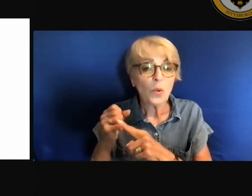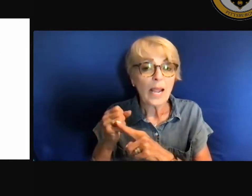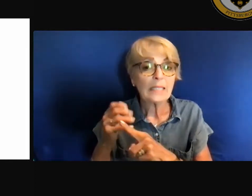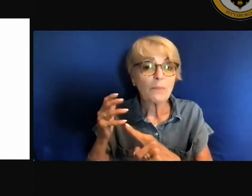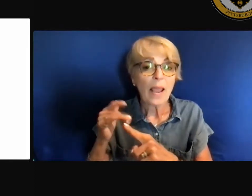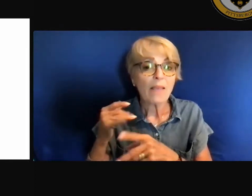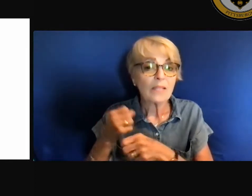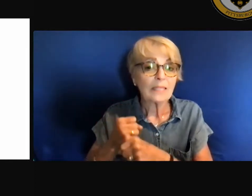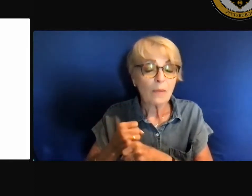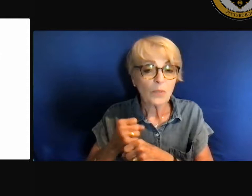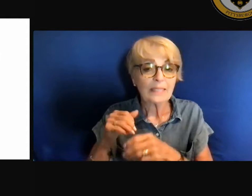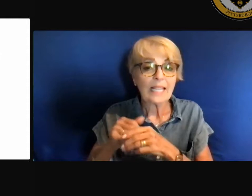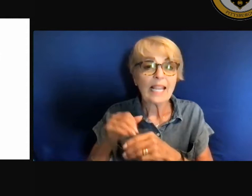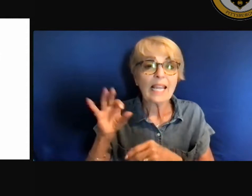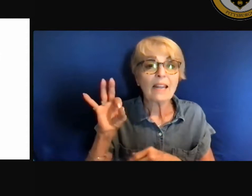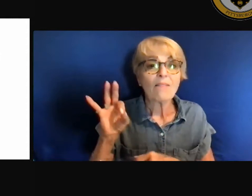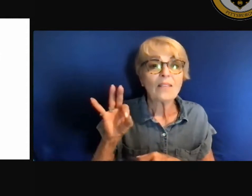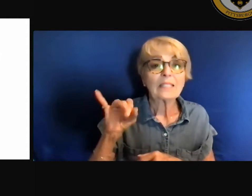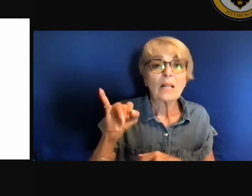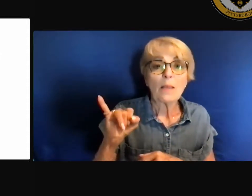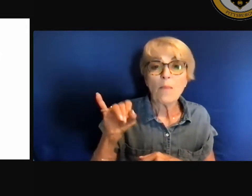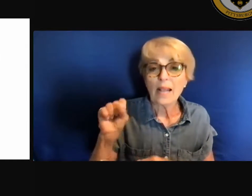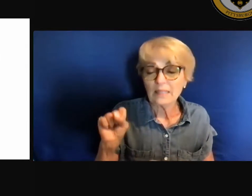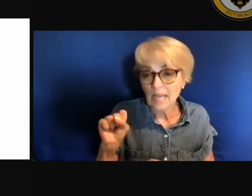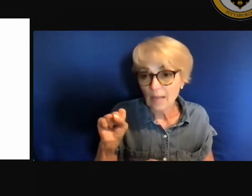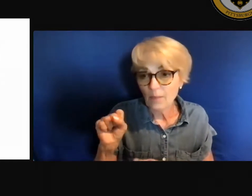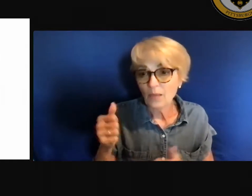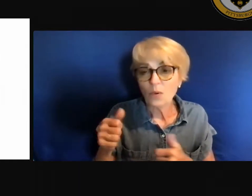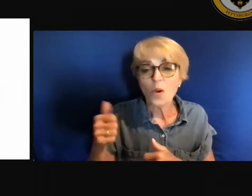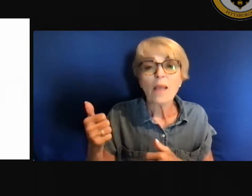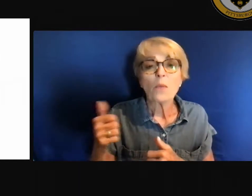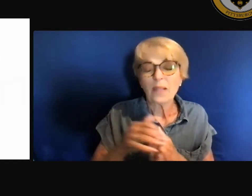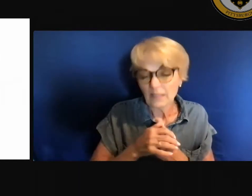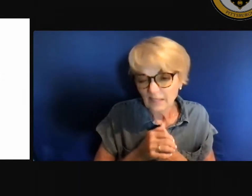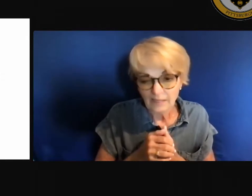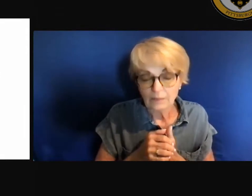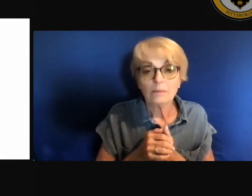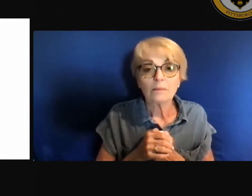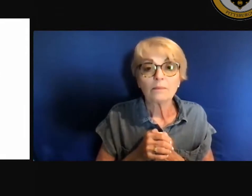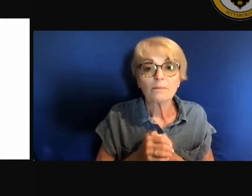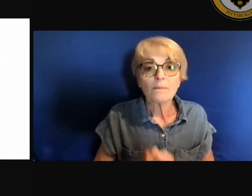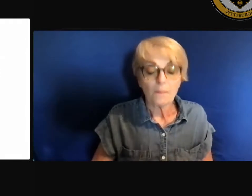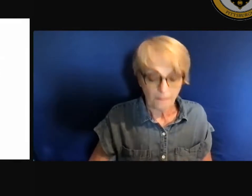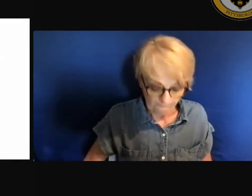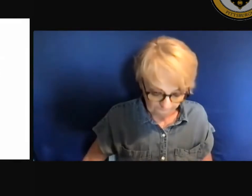the fiscal impact statement or otherwise, we're completely open to that.